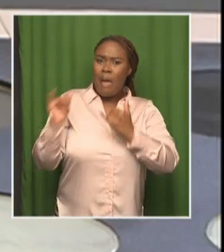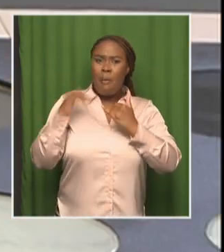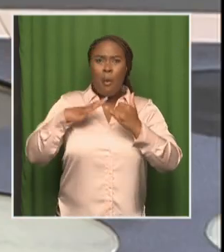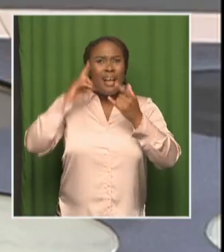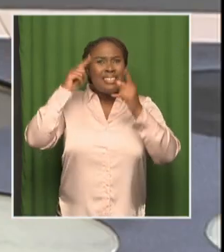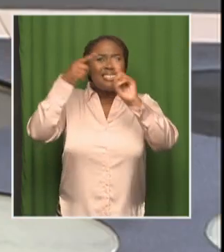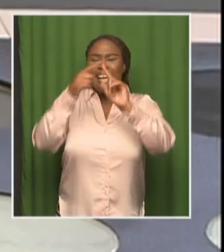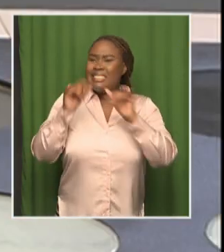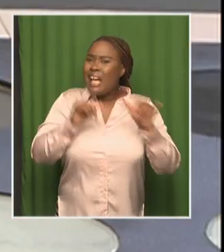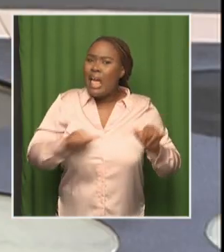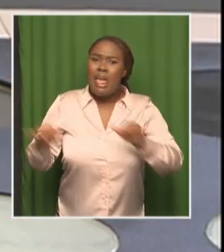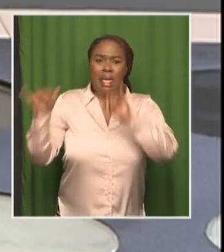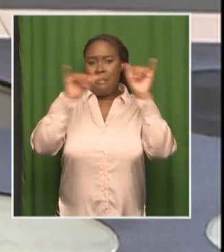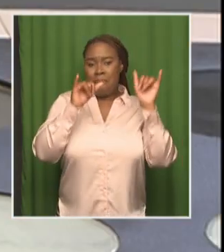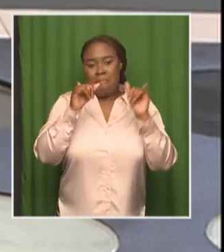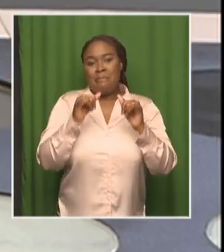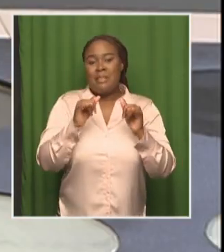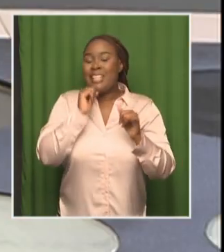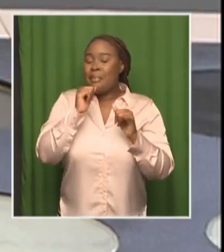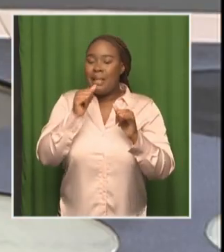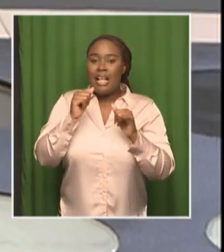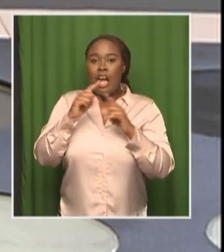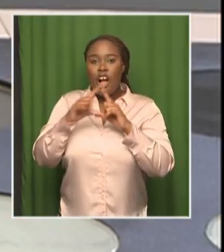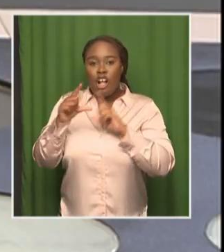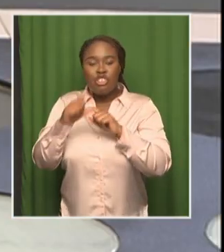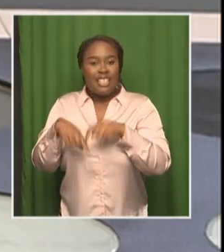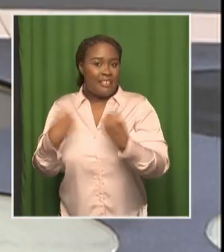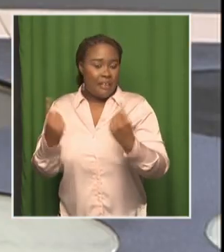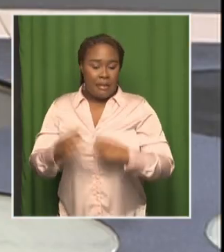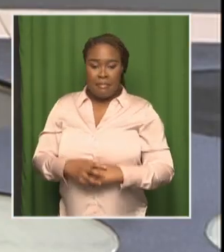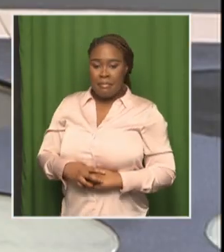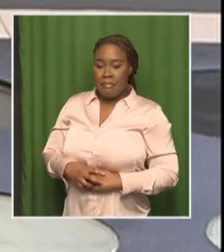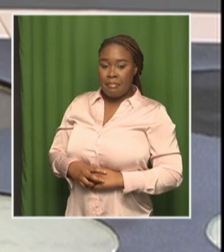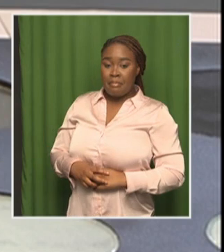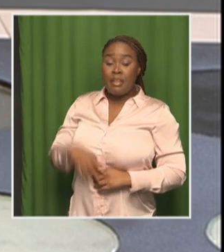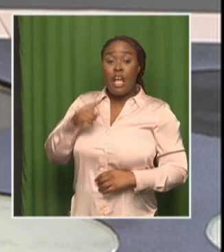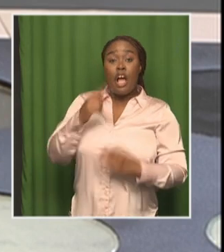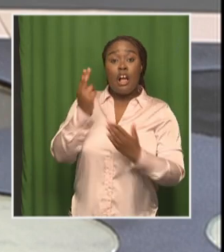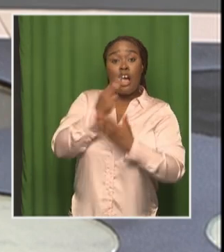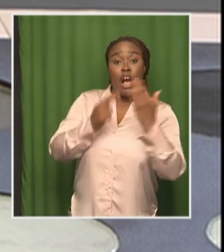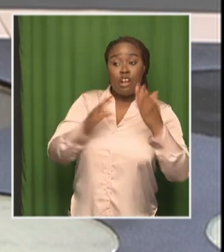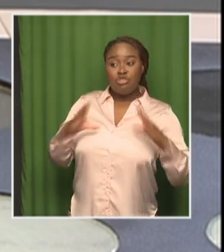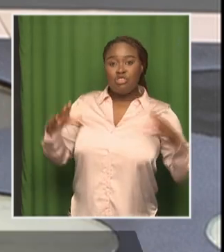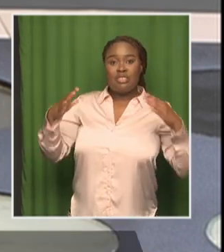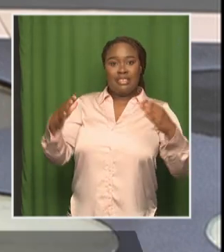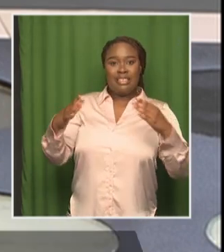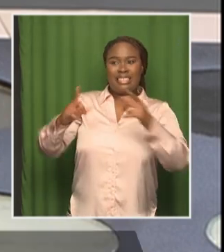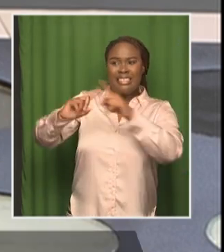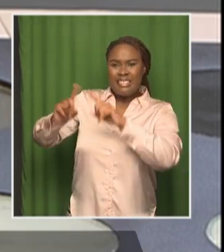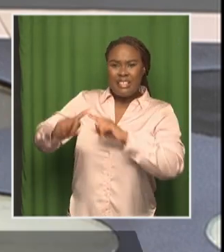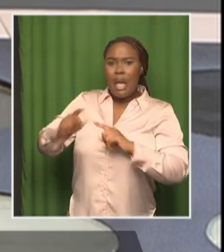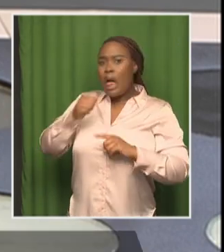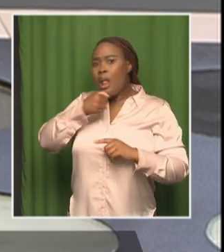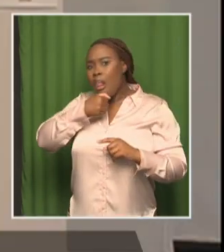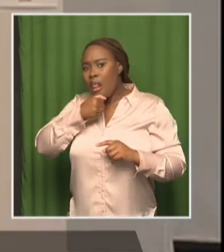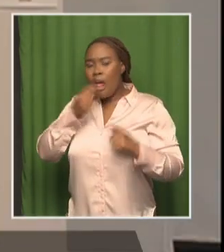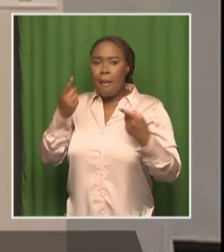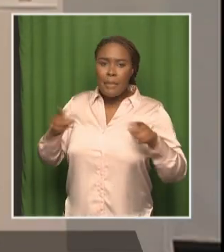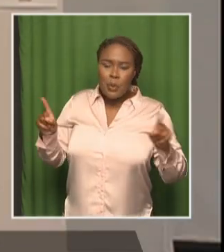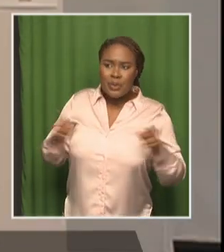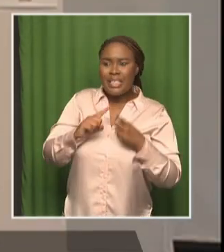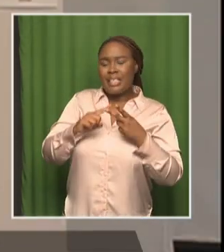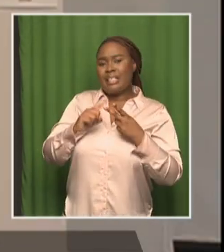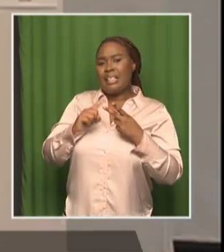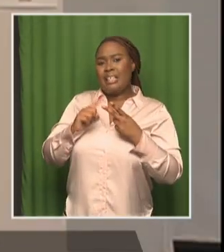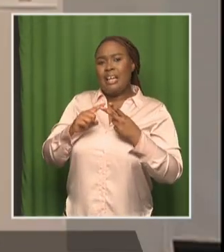thing. Being the only glass artist in a community of artists working in other mediums can be an intimidating